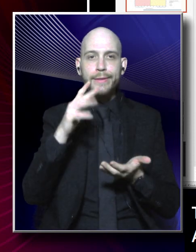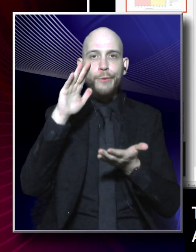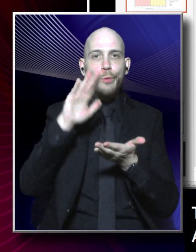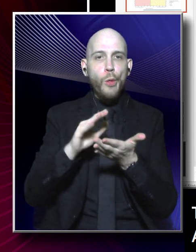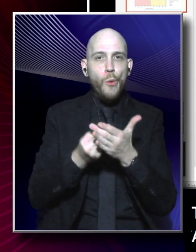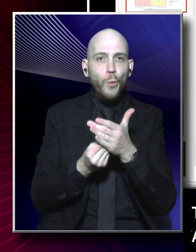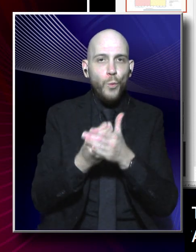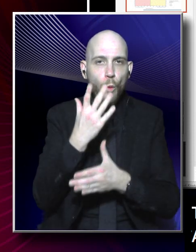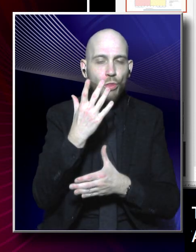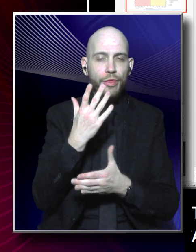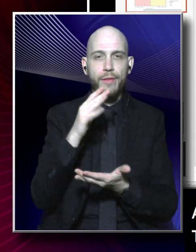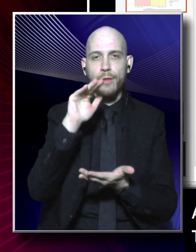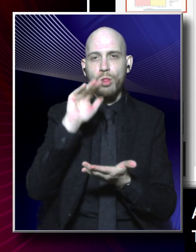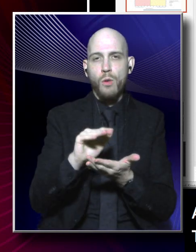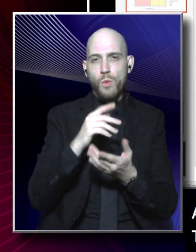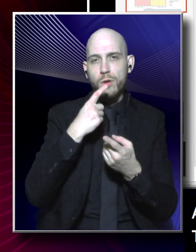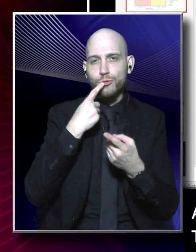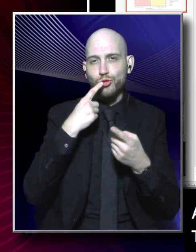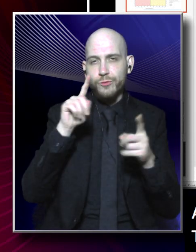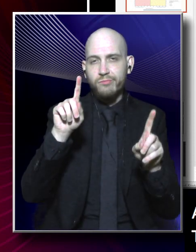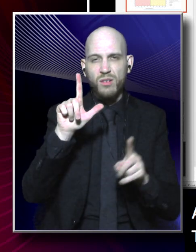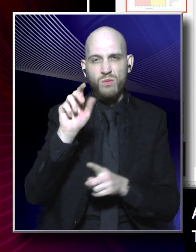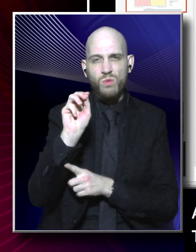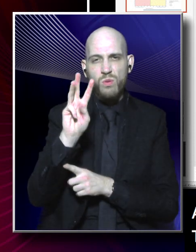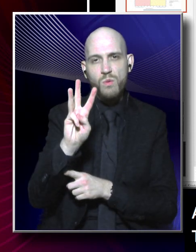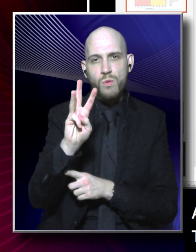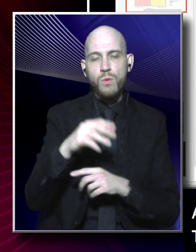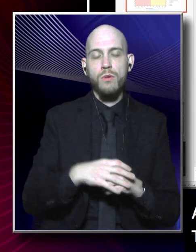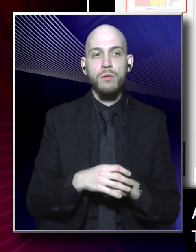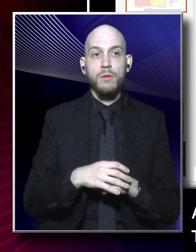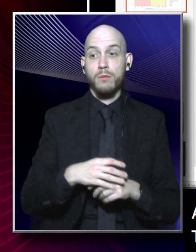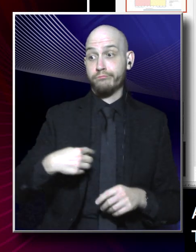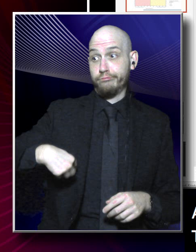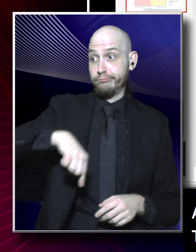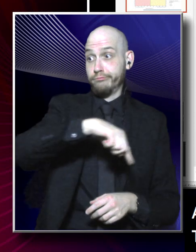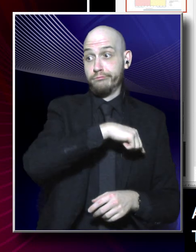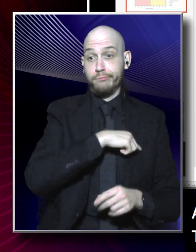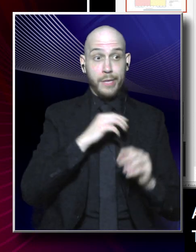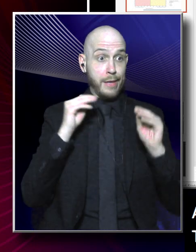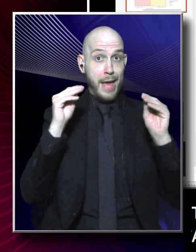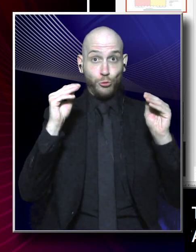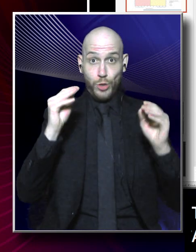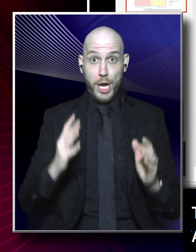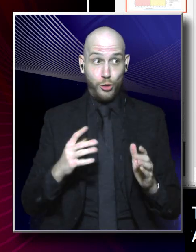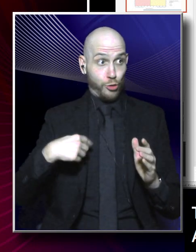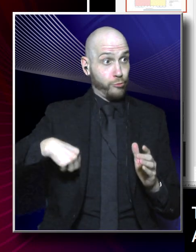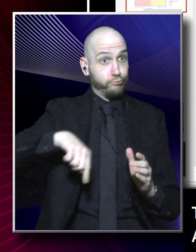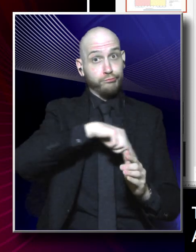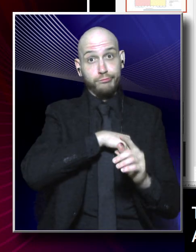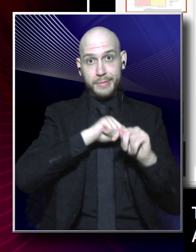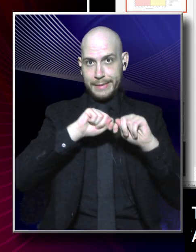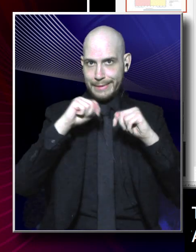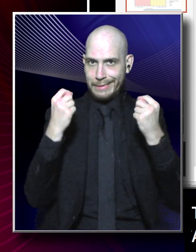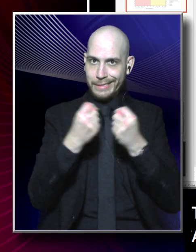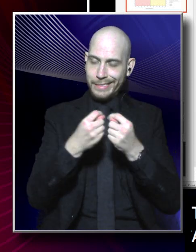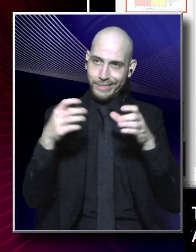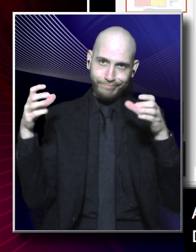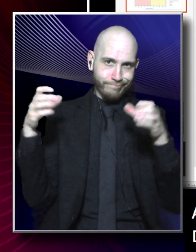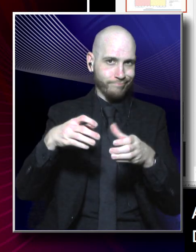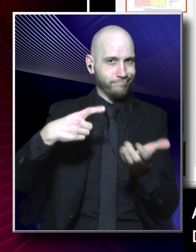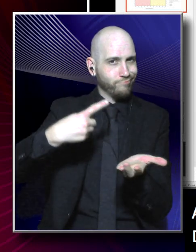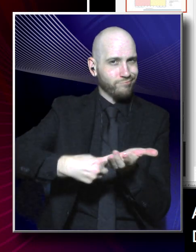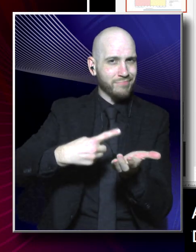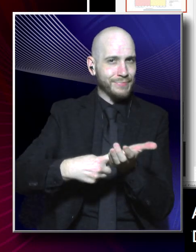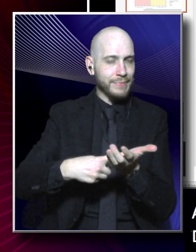area. As an educator or as a grade level team, we would have to have a discussion of what's going on with these kids and what might we need to try